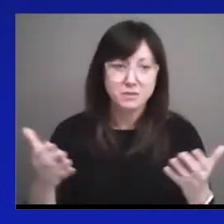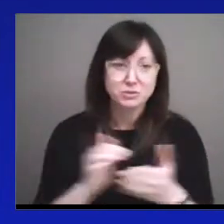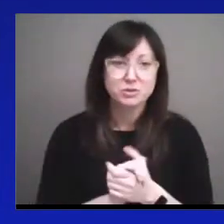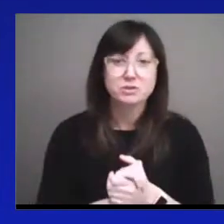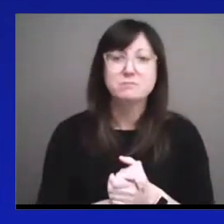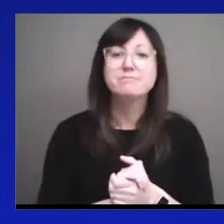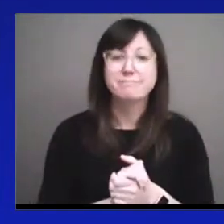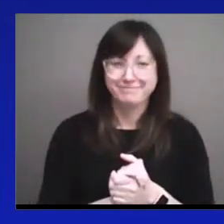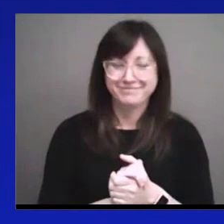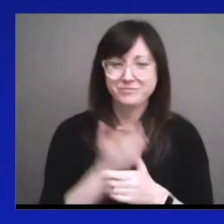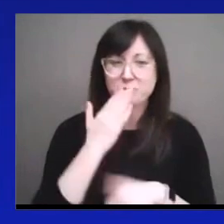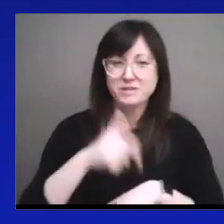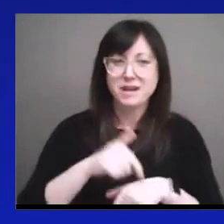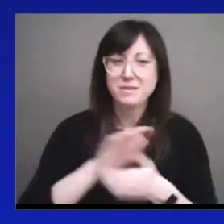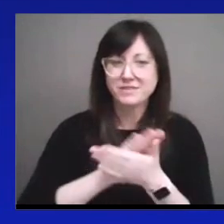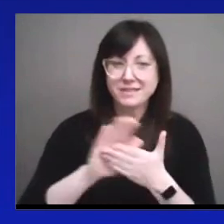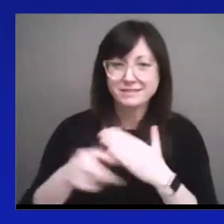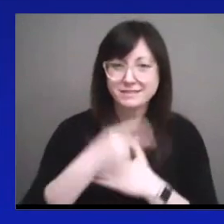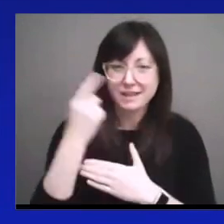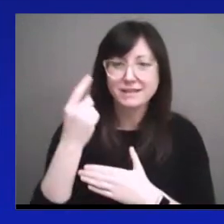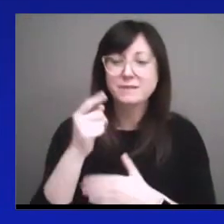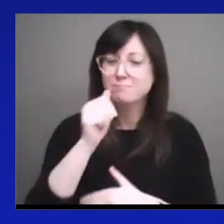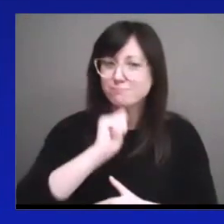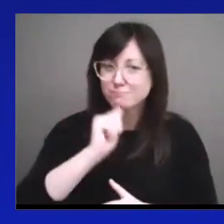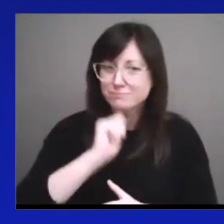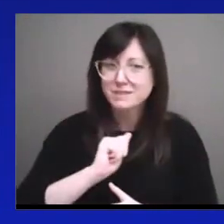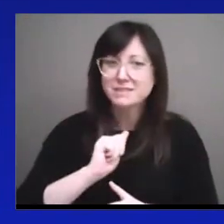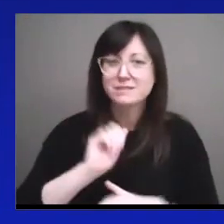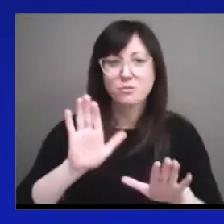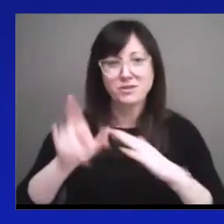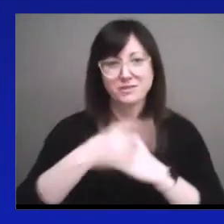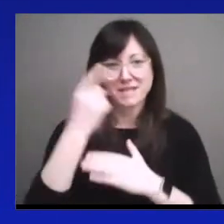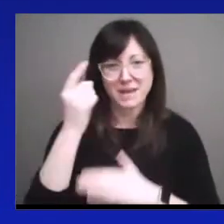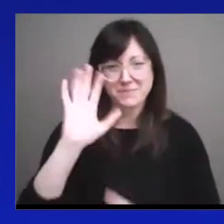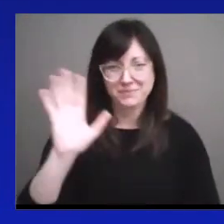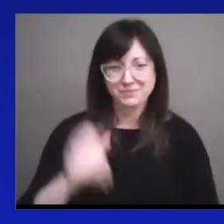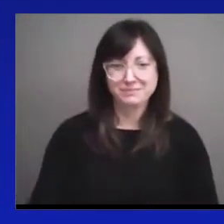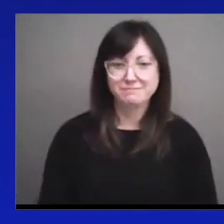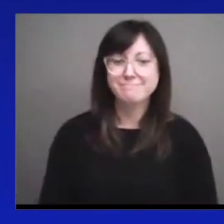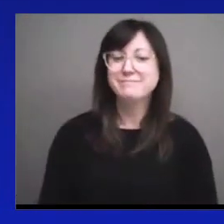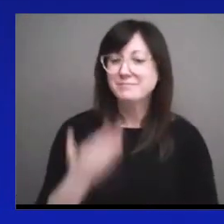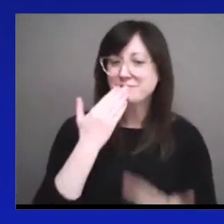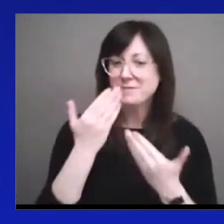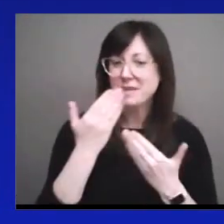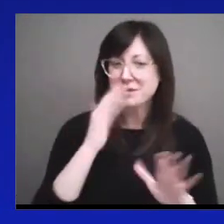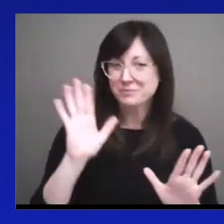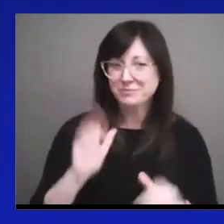Thank you very much for your time, everyone, and your patience, and have a great day. Thank you, everyone.